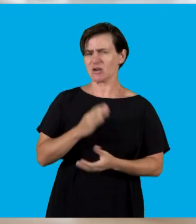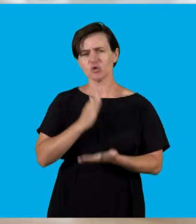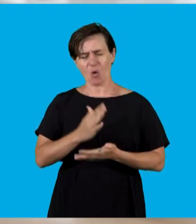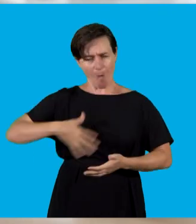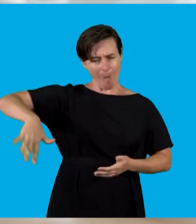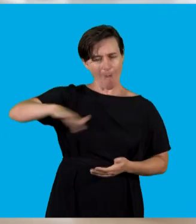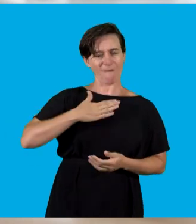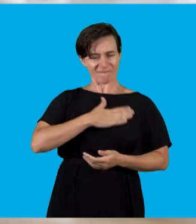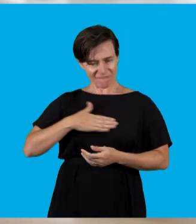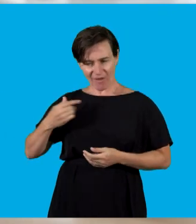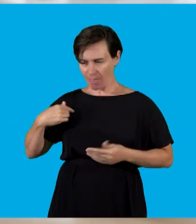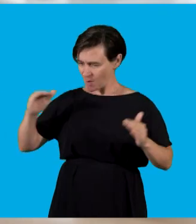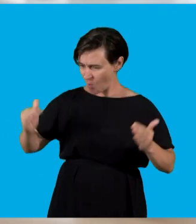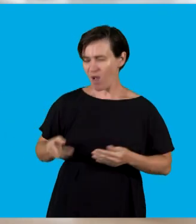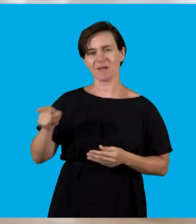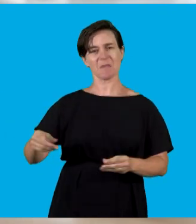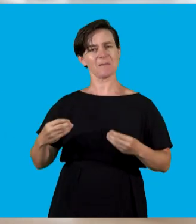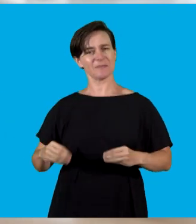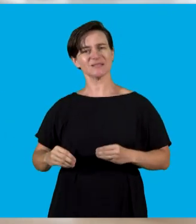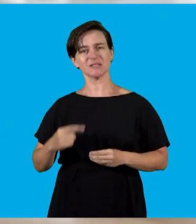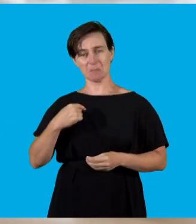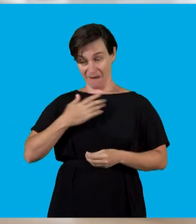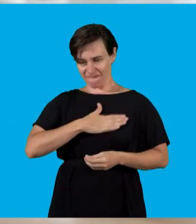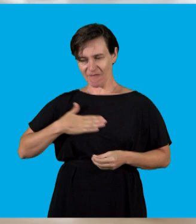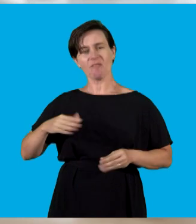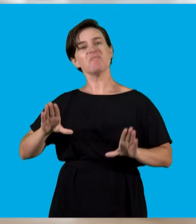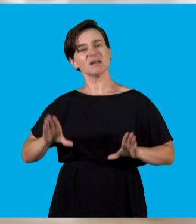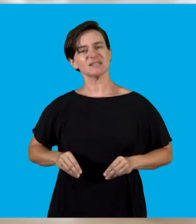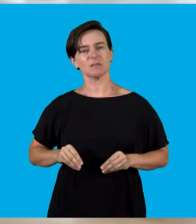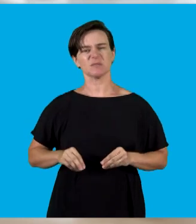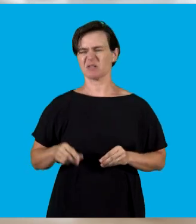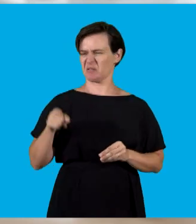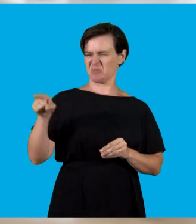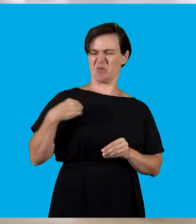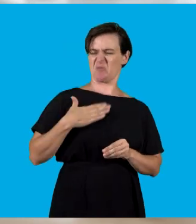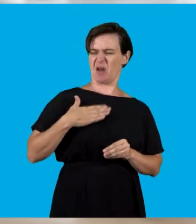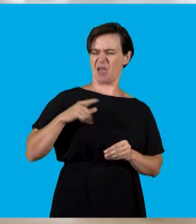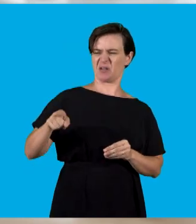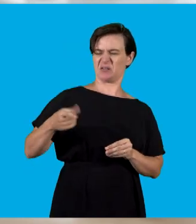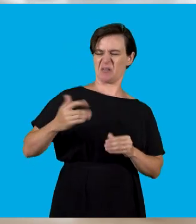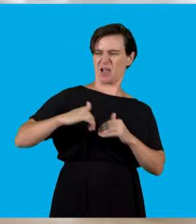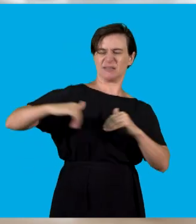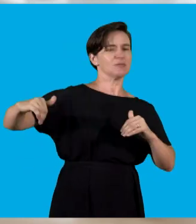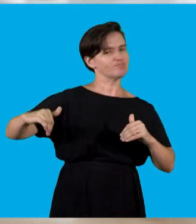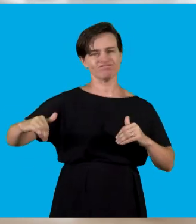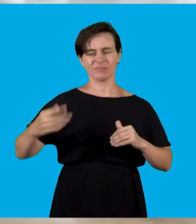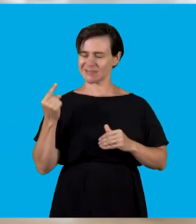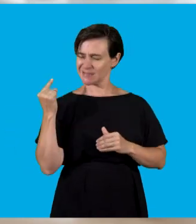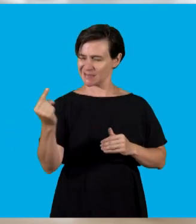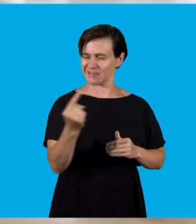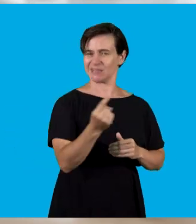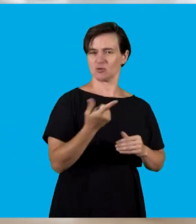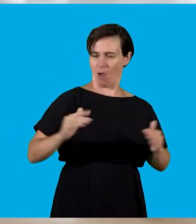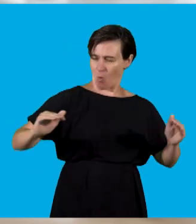workplace feel welcome and feels accepted, by making sure that they do not marginalize some of the employees, but embrace each and